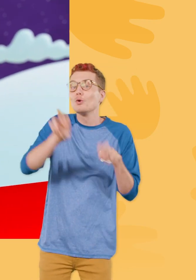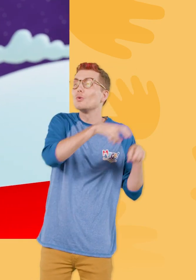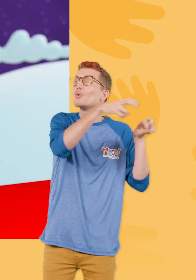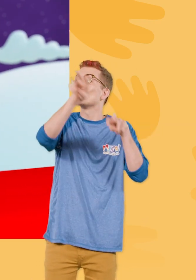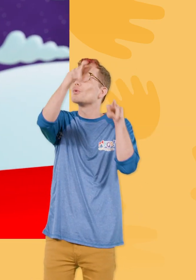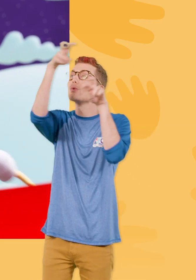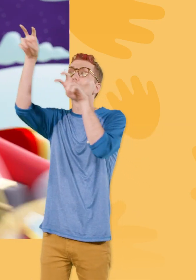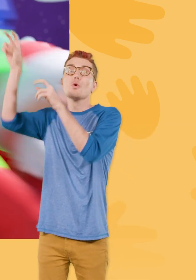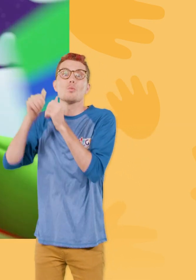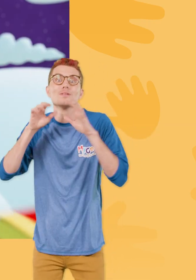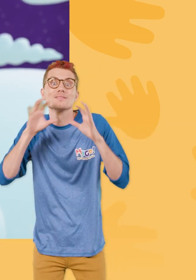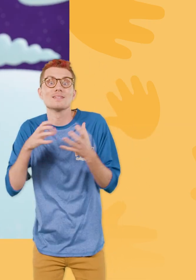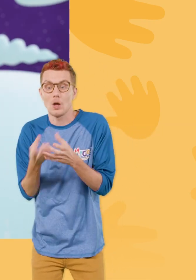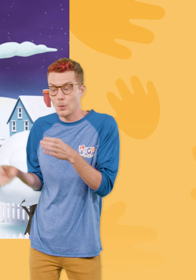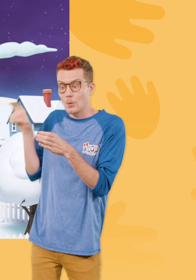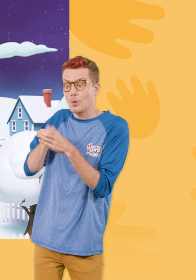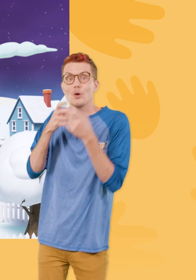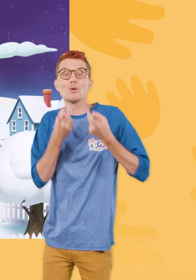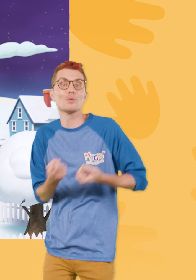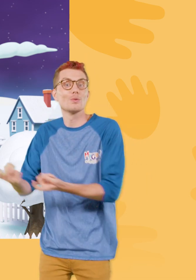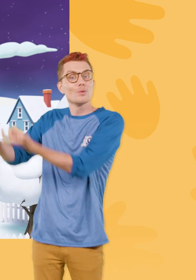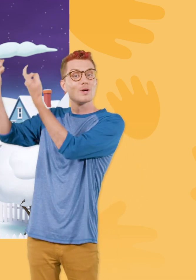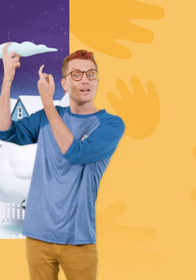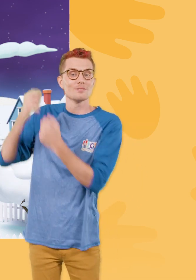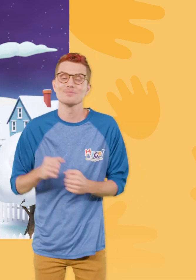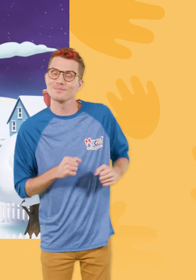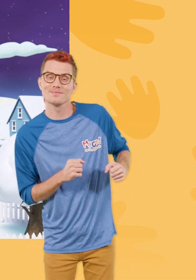With Santa in his sleigh.